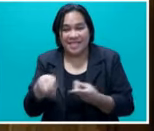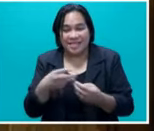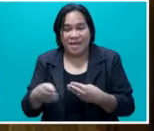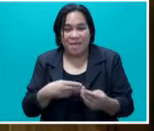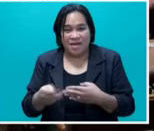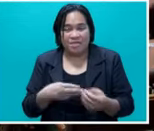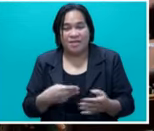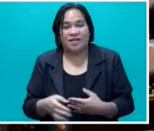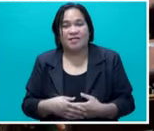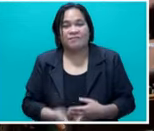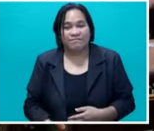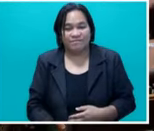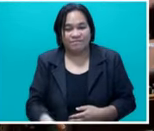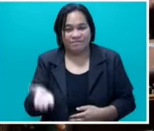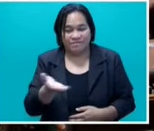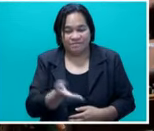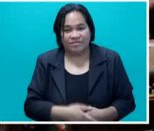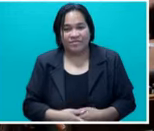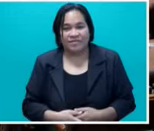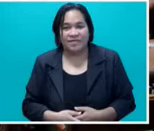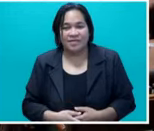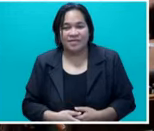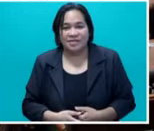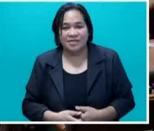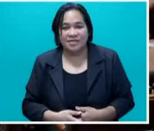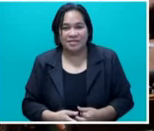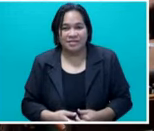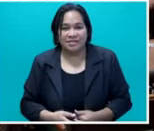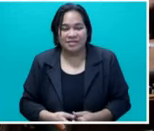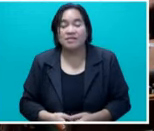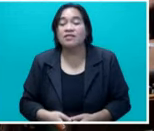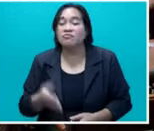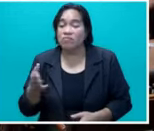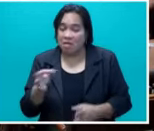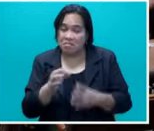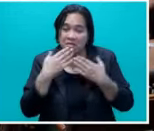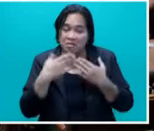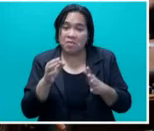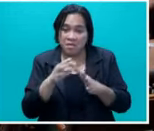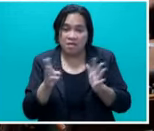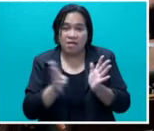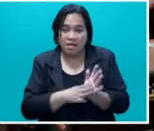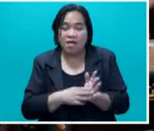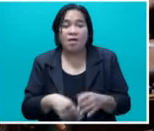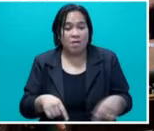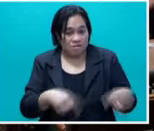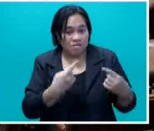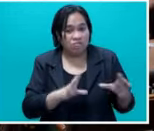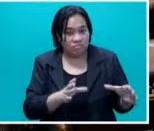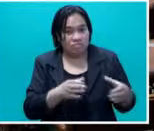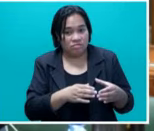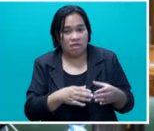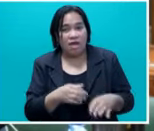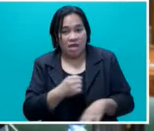floor. Thank you, Madam Speaker. Madam Speaker, Honorable Prime Minister, Honorable Leader of the Opposition, Honorable